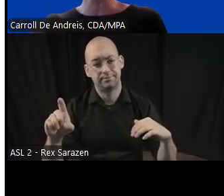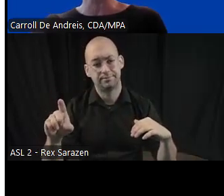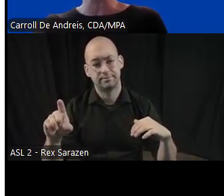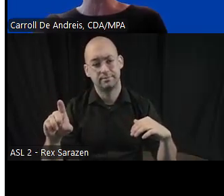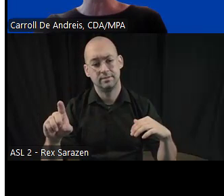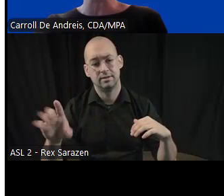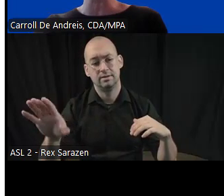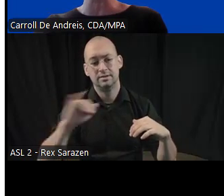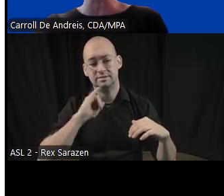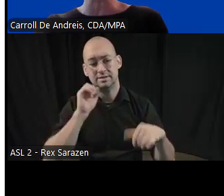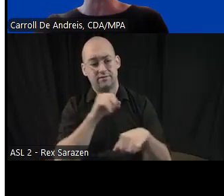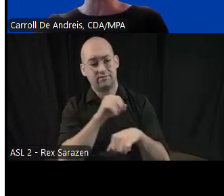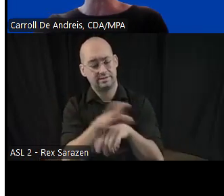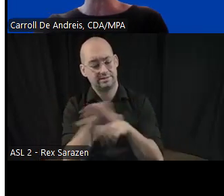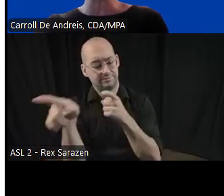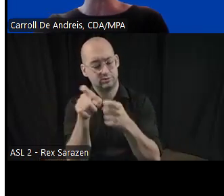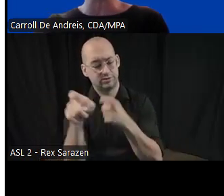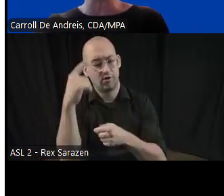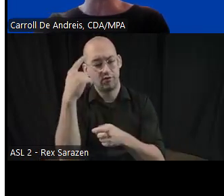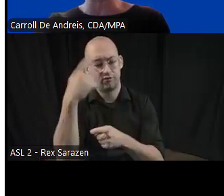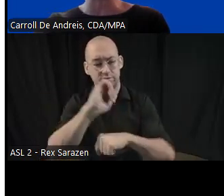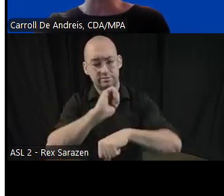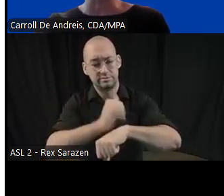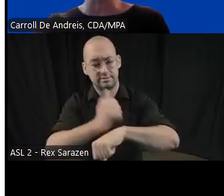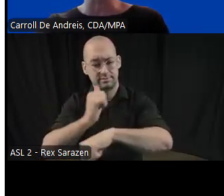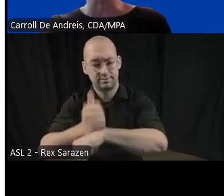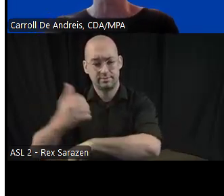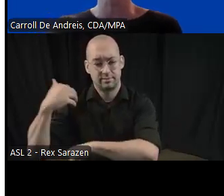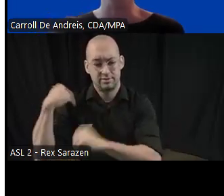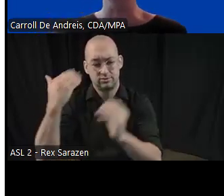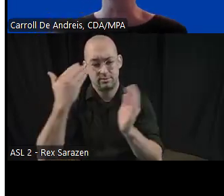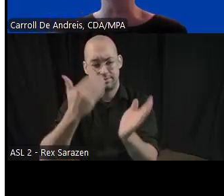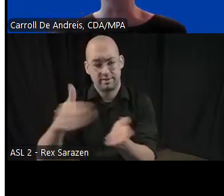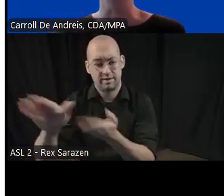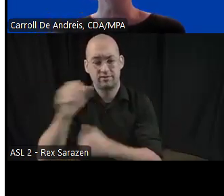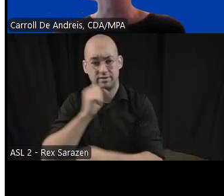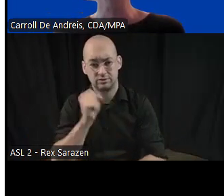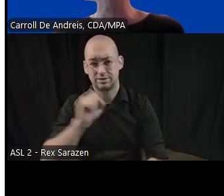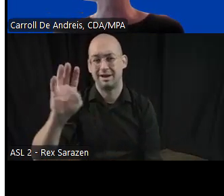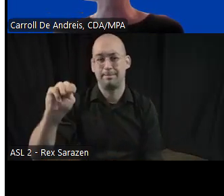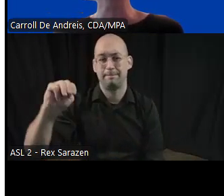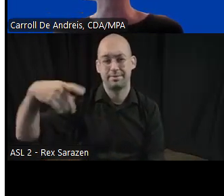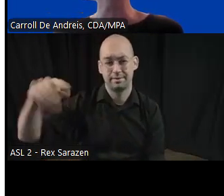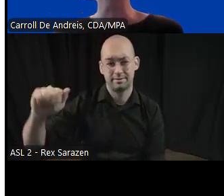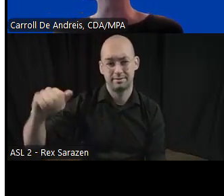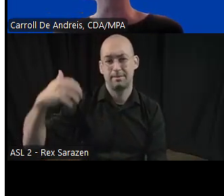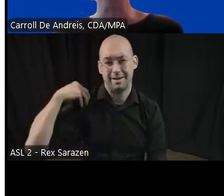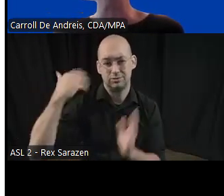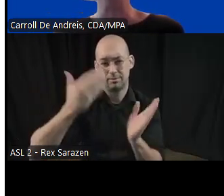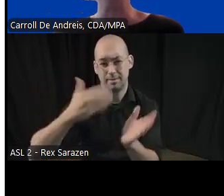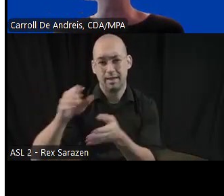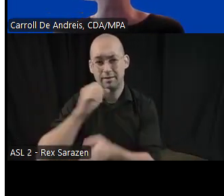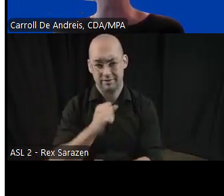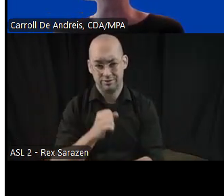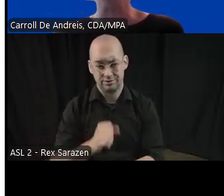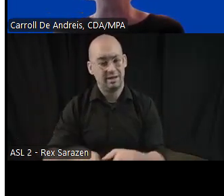is to advise the administration on the implementation of the Master Plan for Aging, or MPA. The California Department of Aging is